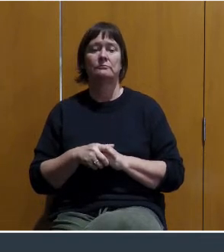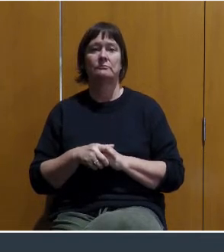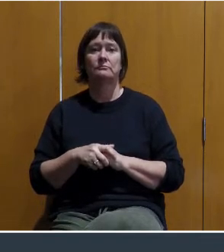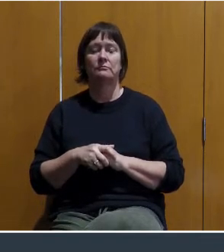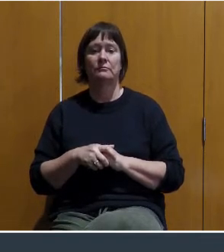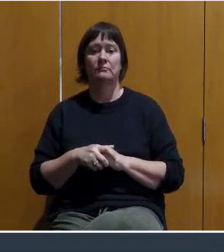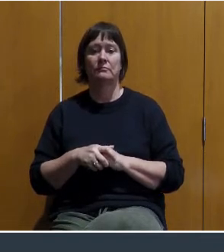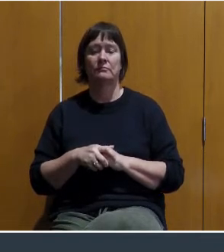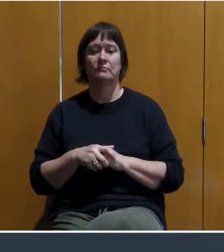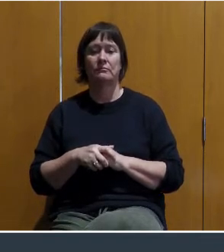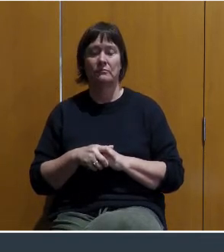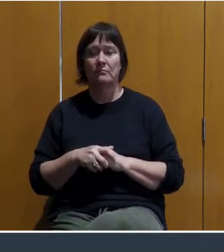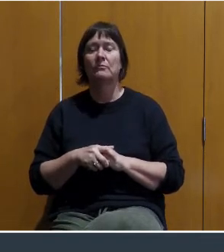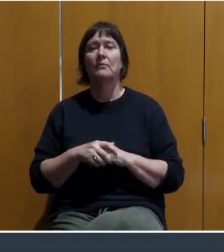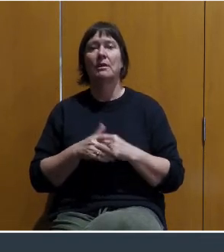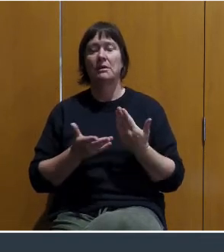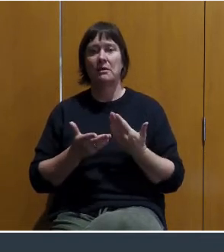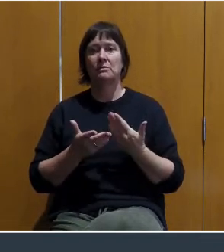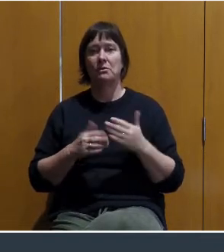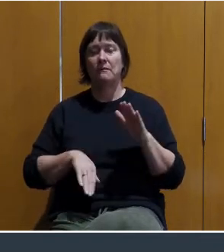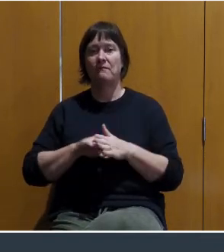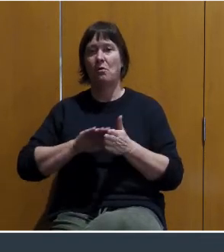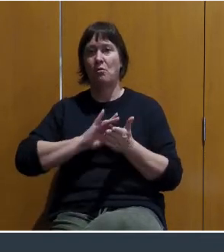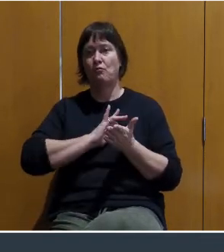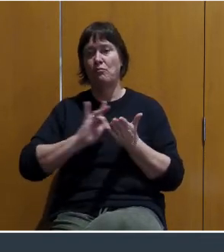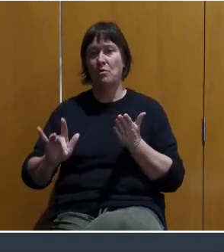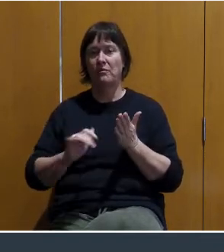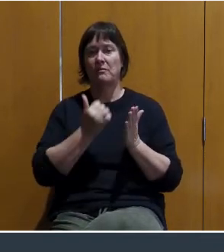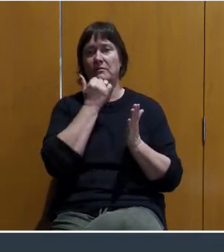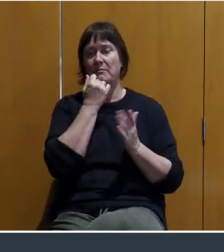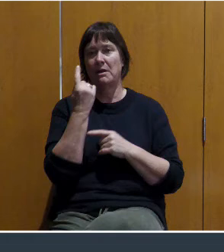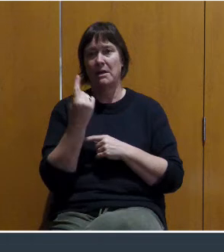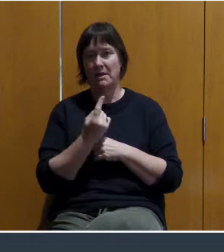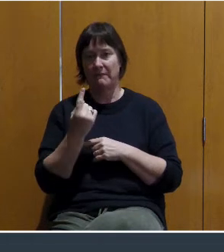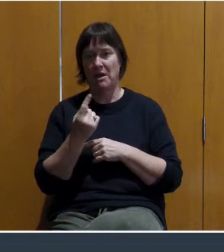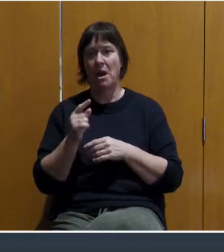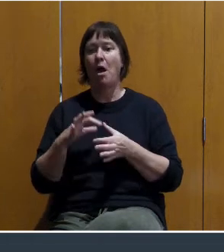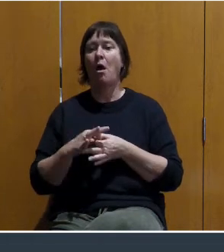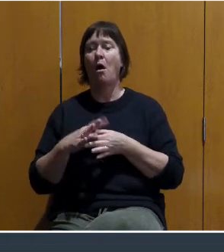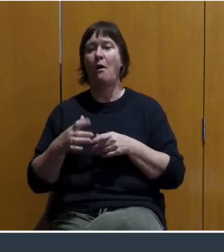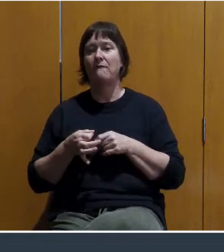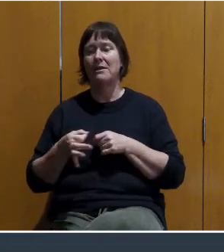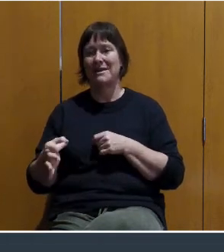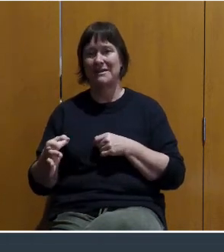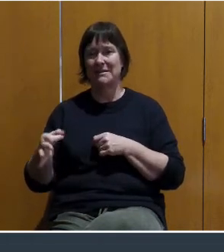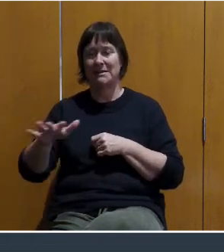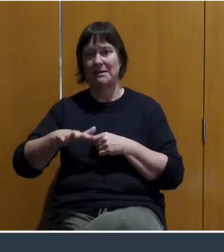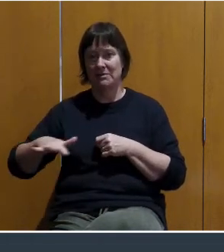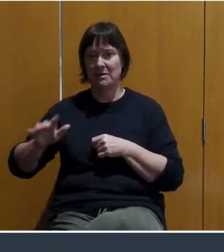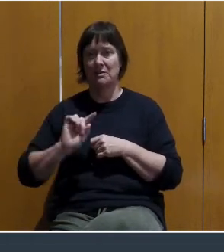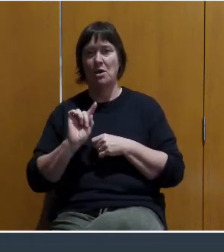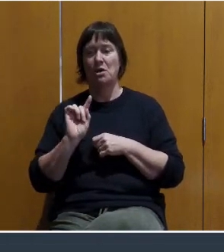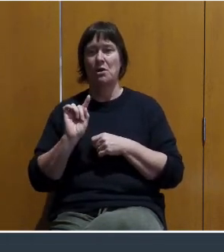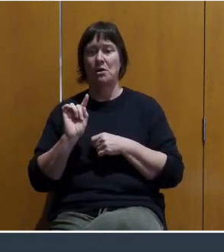So now, to the complete removal of number 11 off-lead areas from the Napier Dog Control Policy, where the first